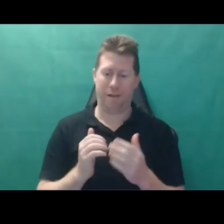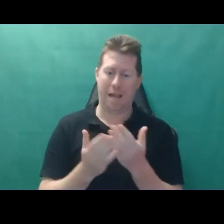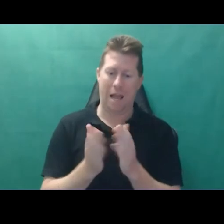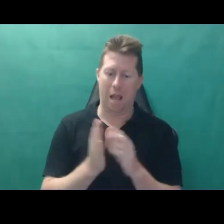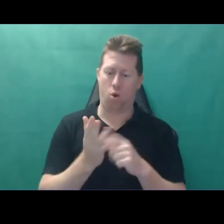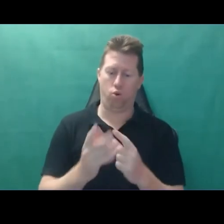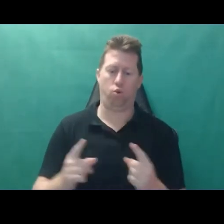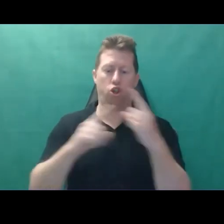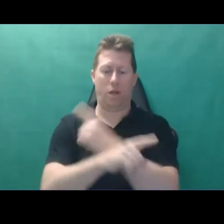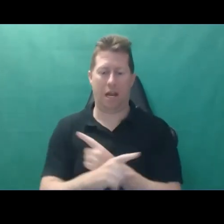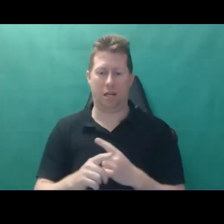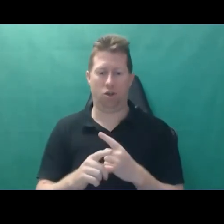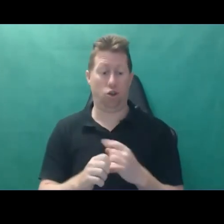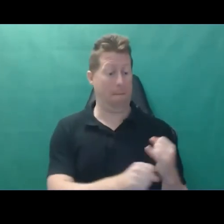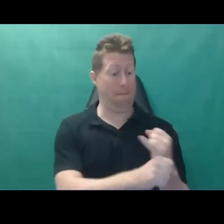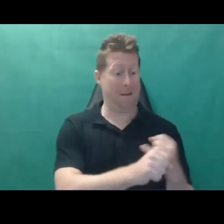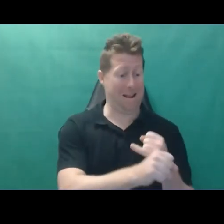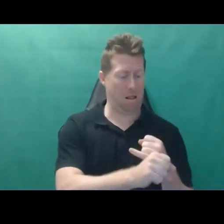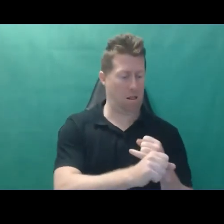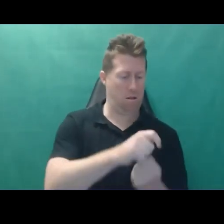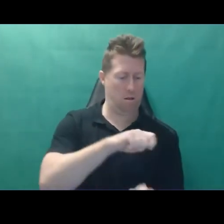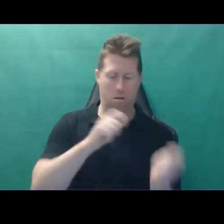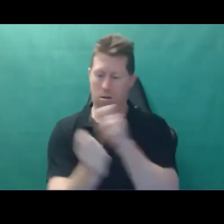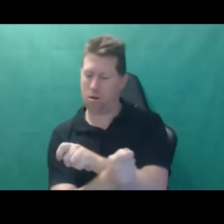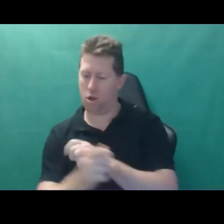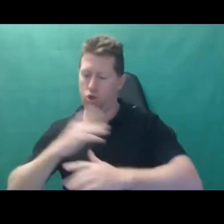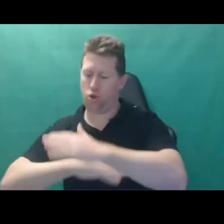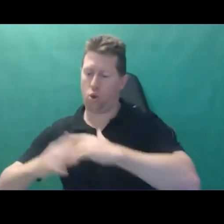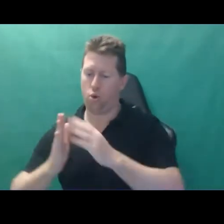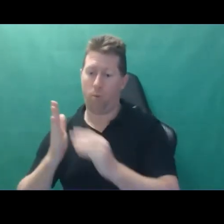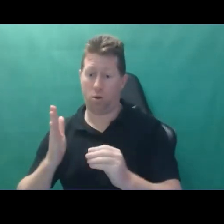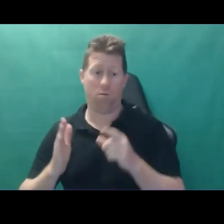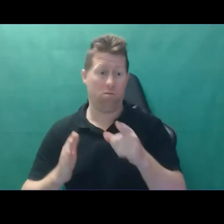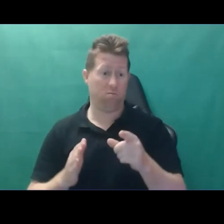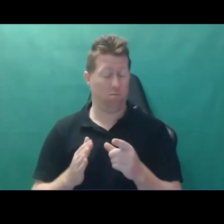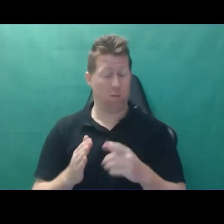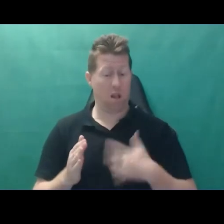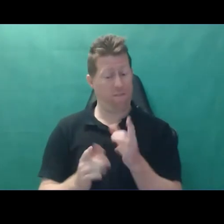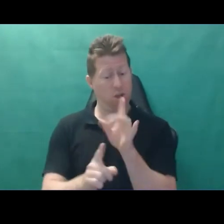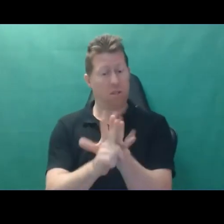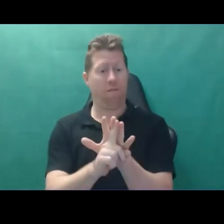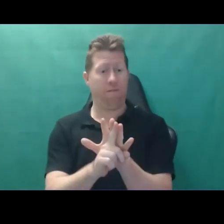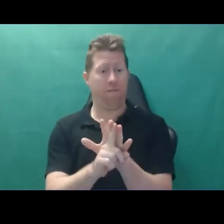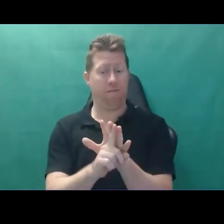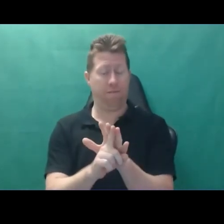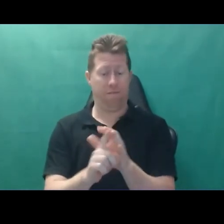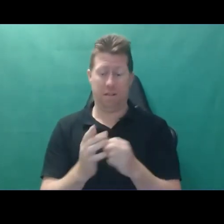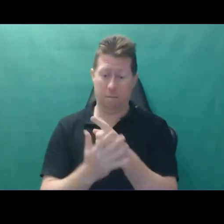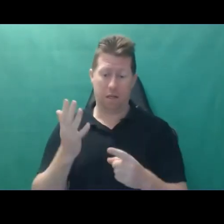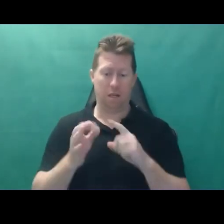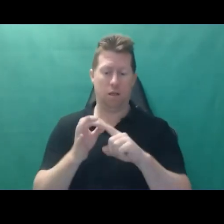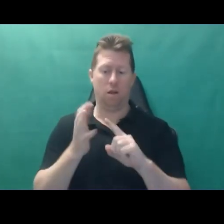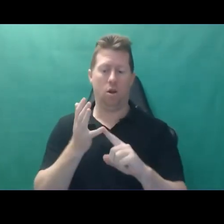models from the medical model to the social model. Raylene has lived experience of disability becoming a quadriplegic as a result